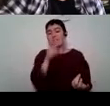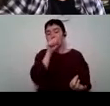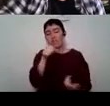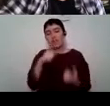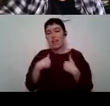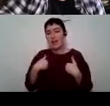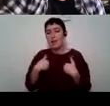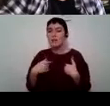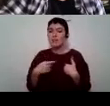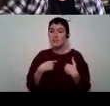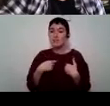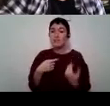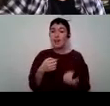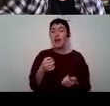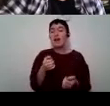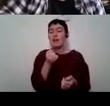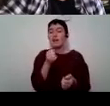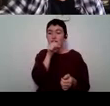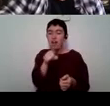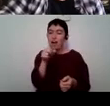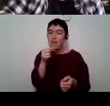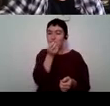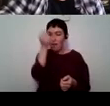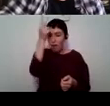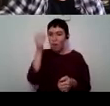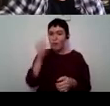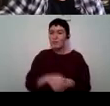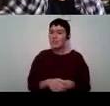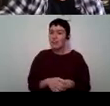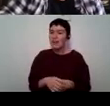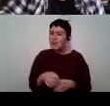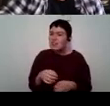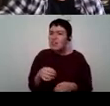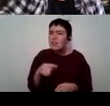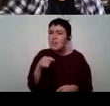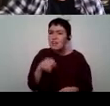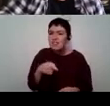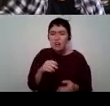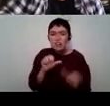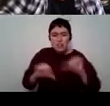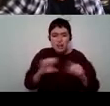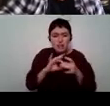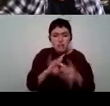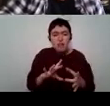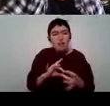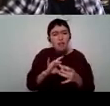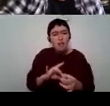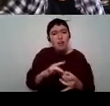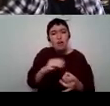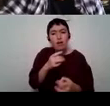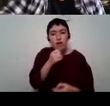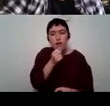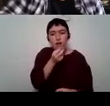I didn't go into goat. Is there a goatology? Allie Ward needs to, there's gotta be a There's gotta be a goatology. I'm sure it's not